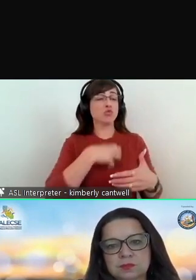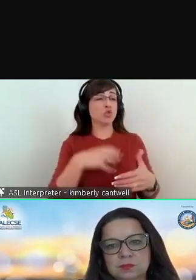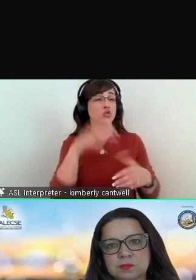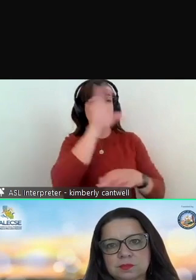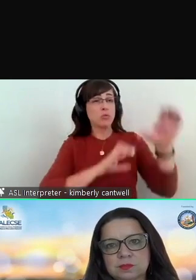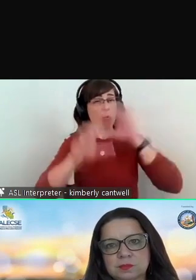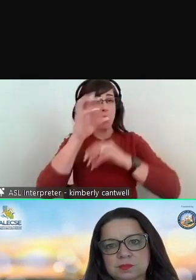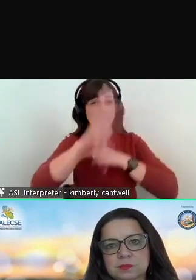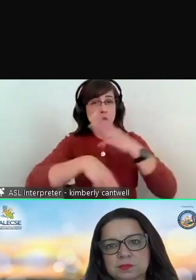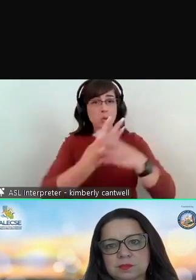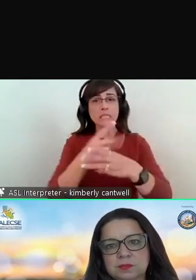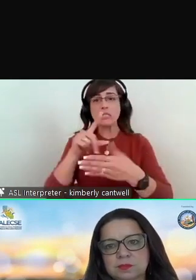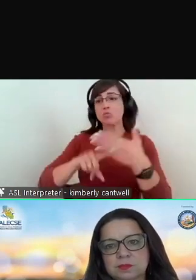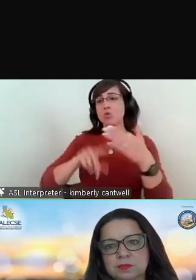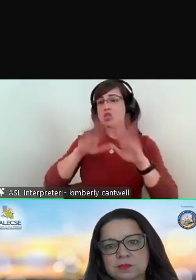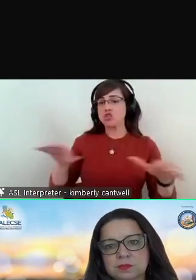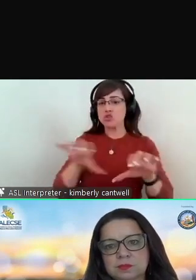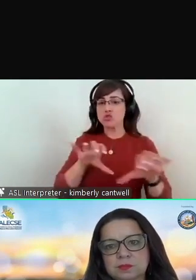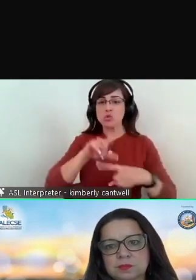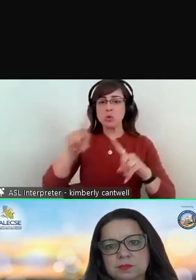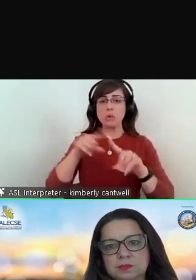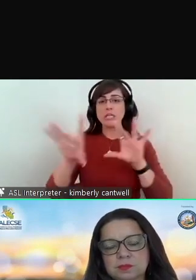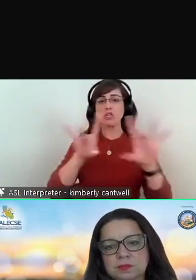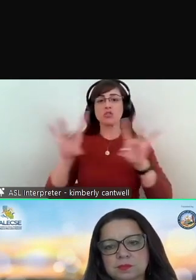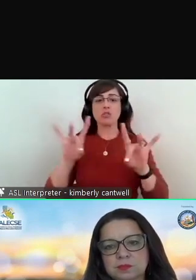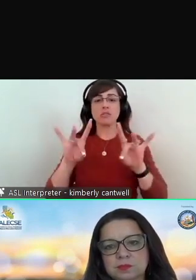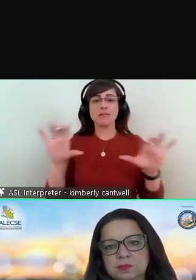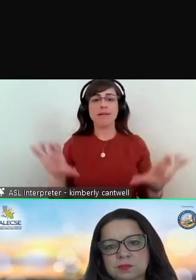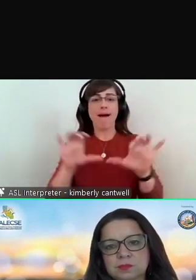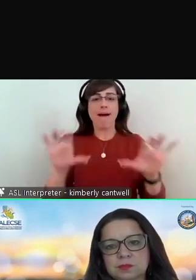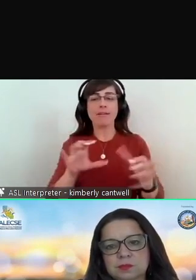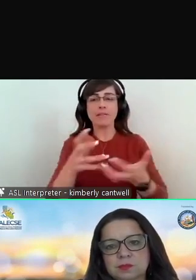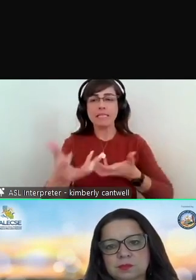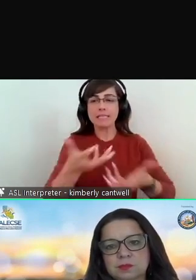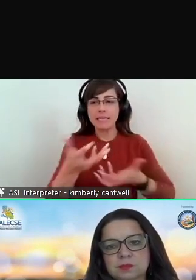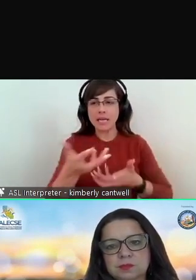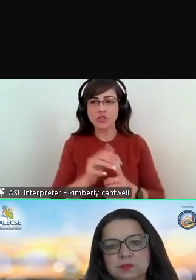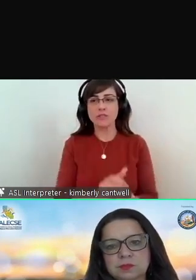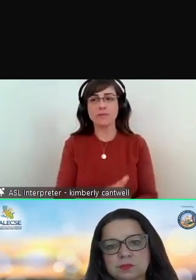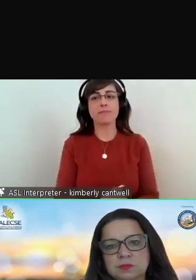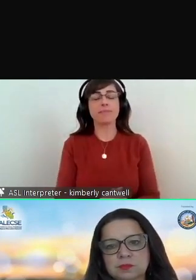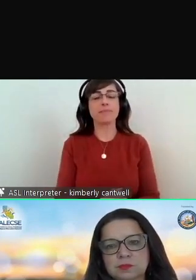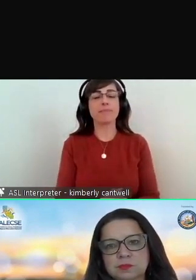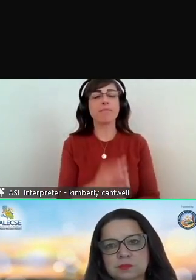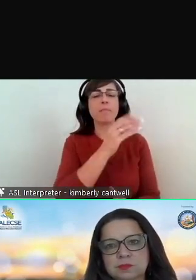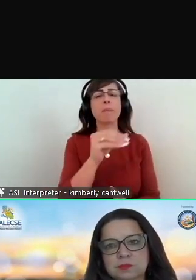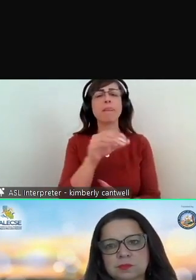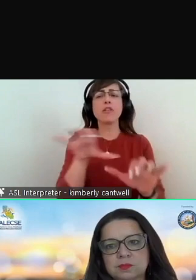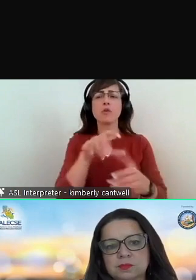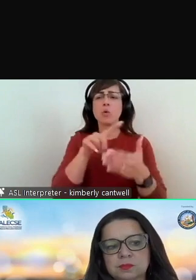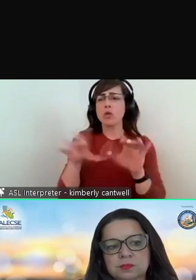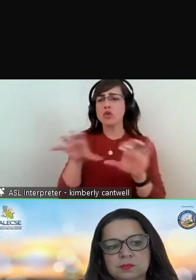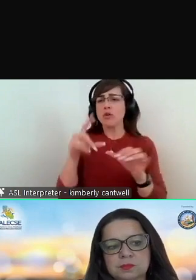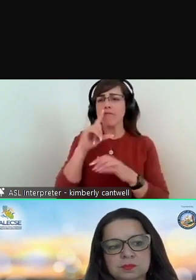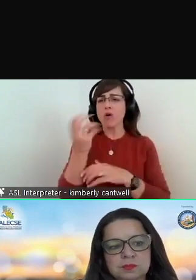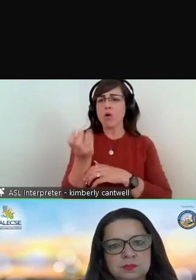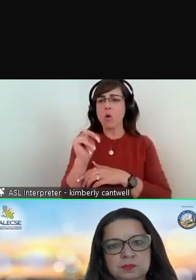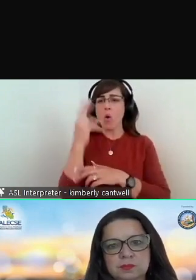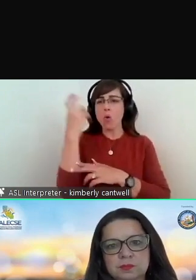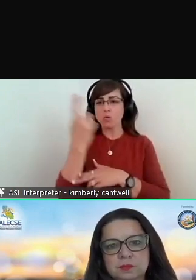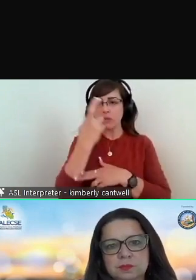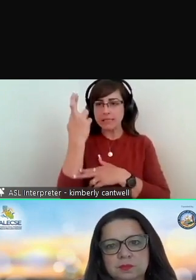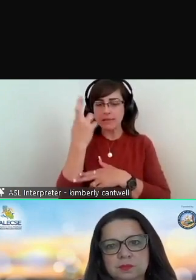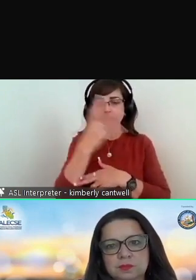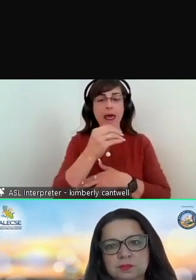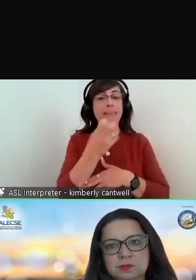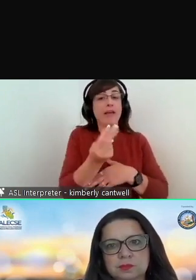do when they are choosing, they're actively engaged, and they're doing what they're doing for their own reasons and